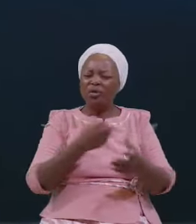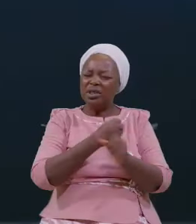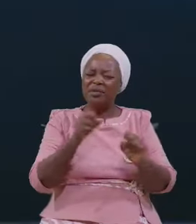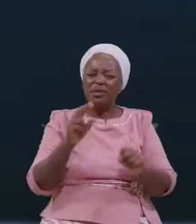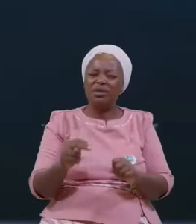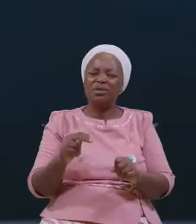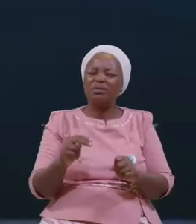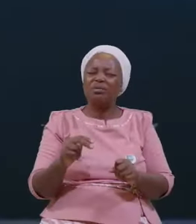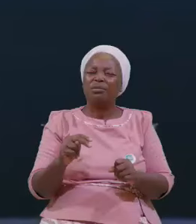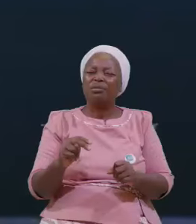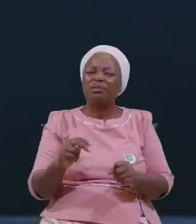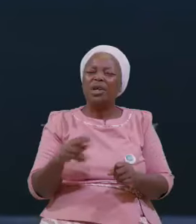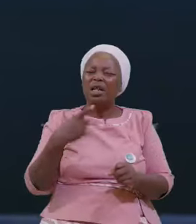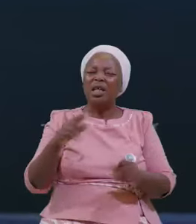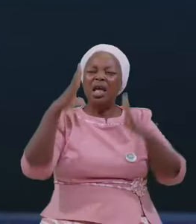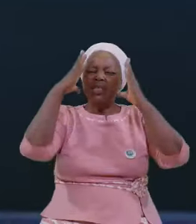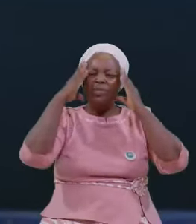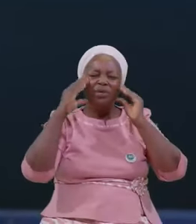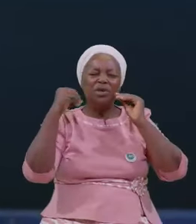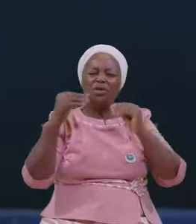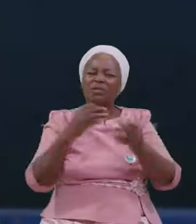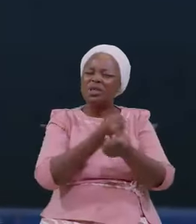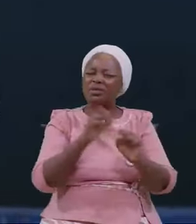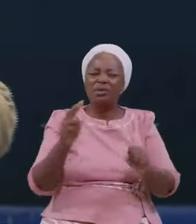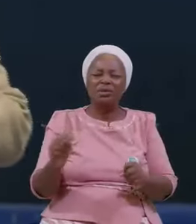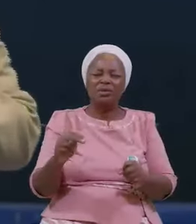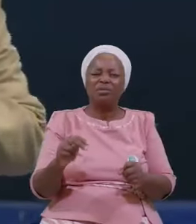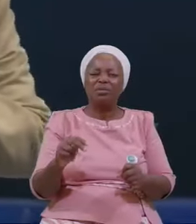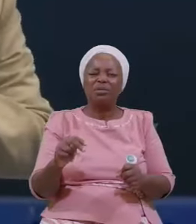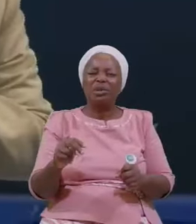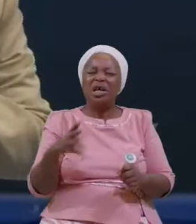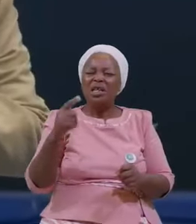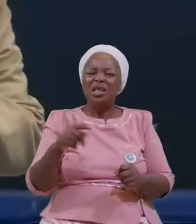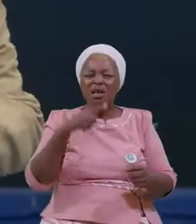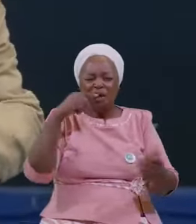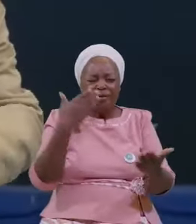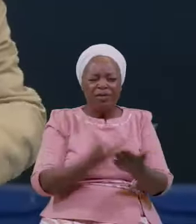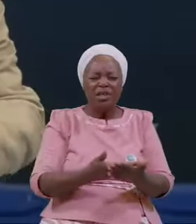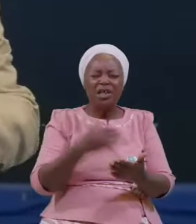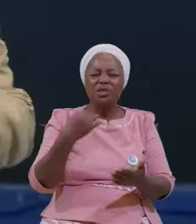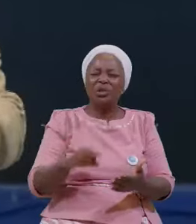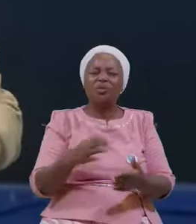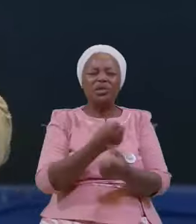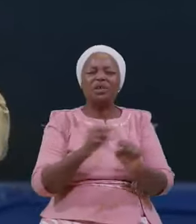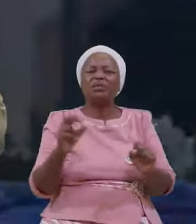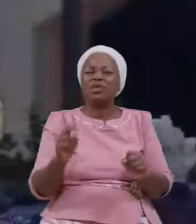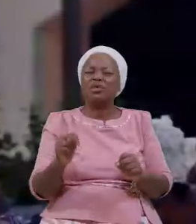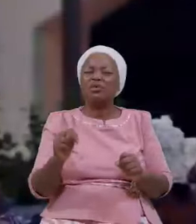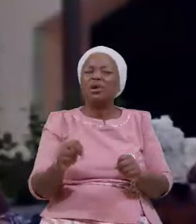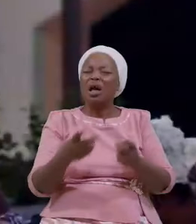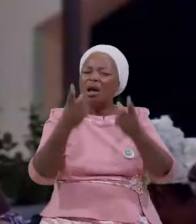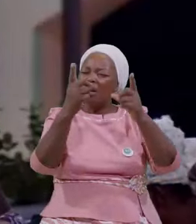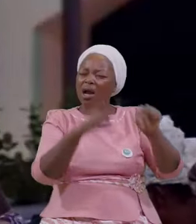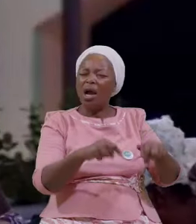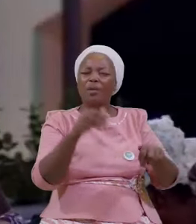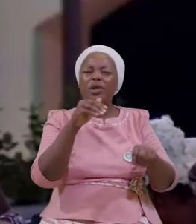the experience of salvation, the evidence of salvation come into their